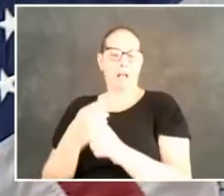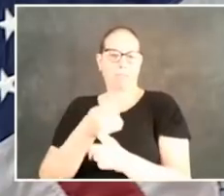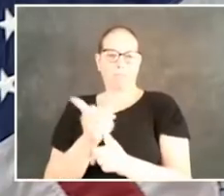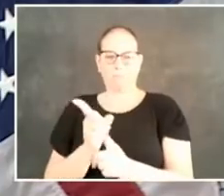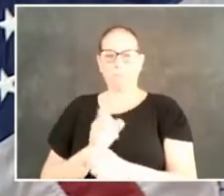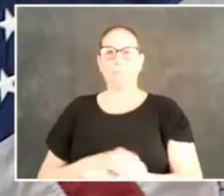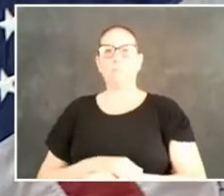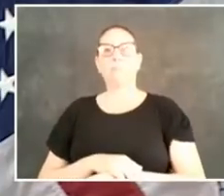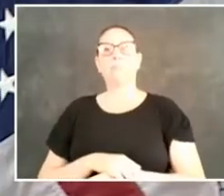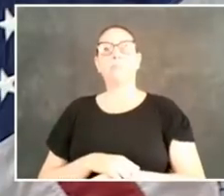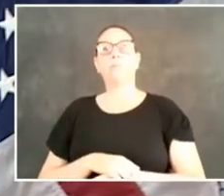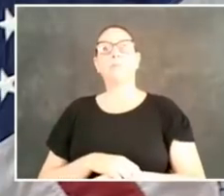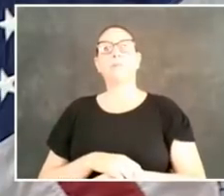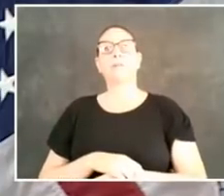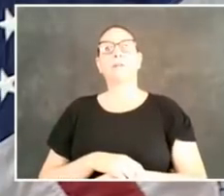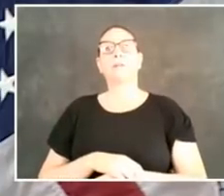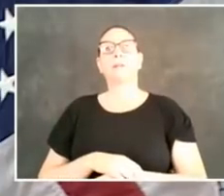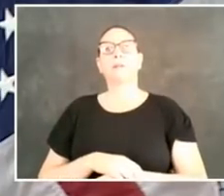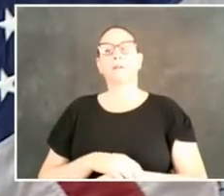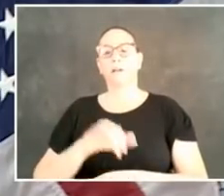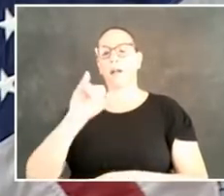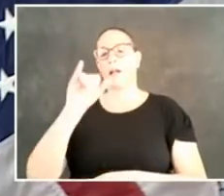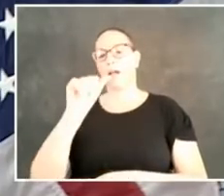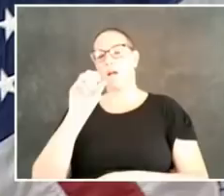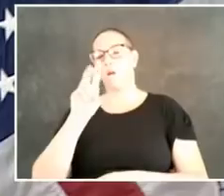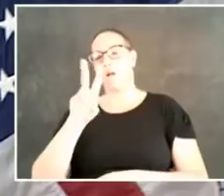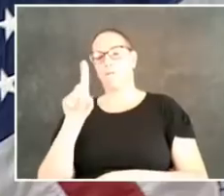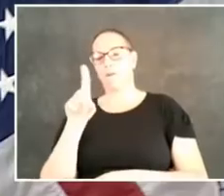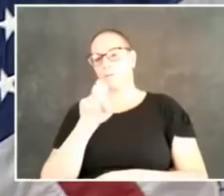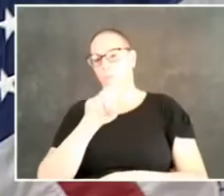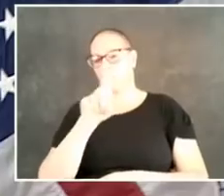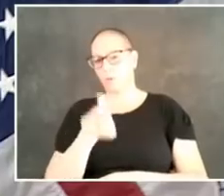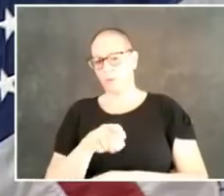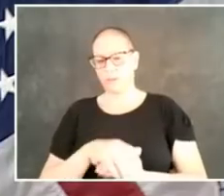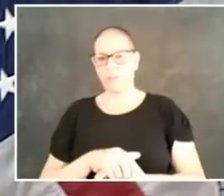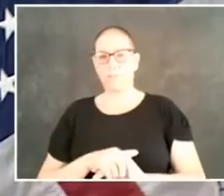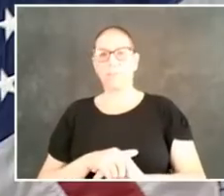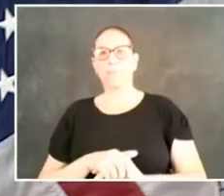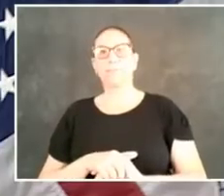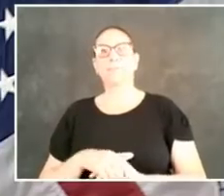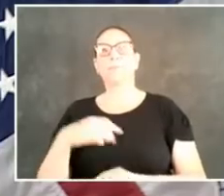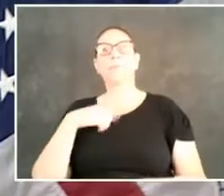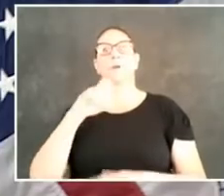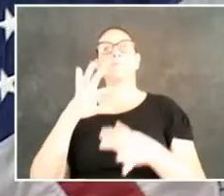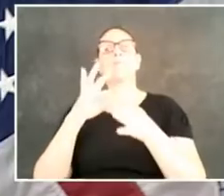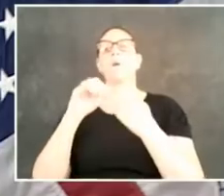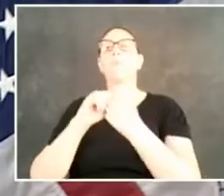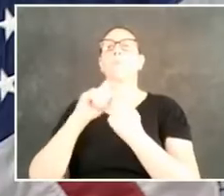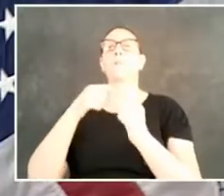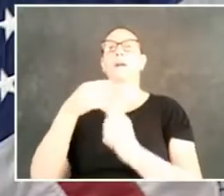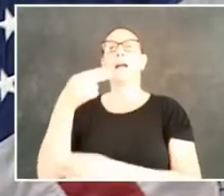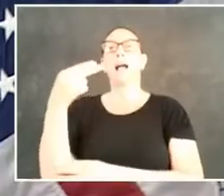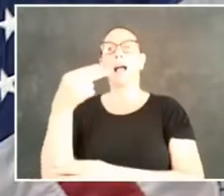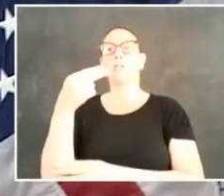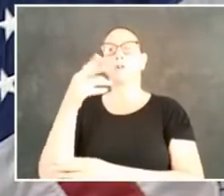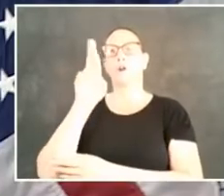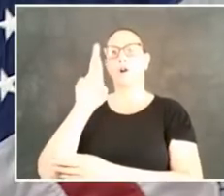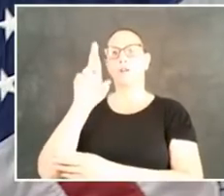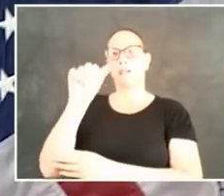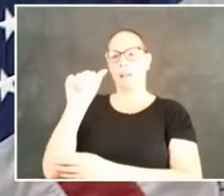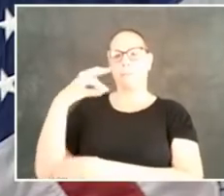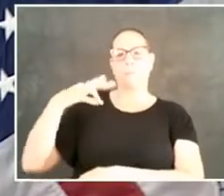Hi, Mr. Mayor. I wanted to ask you about the HRA Benefits Offices. As we understand